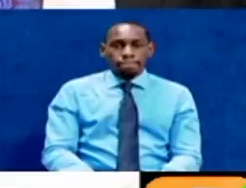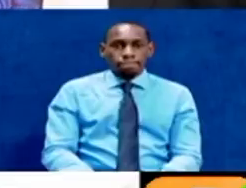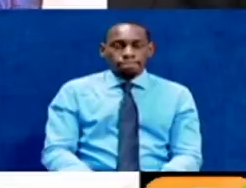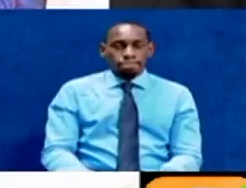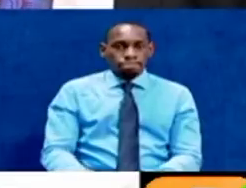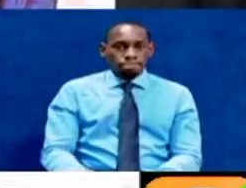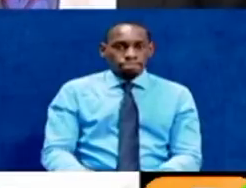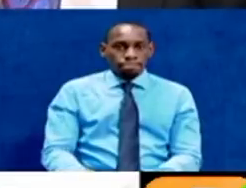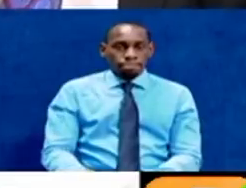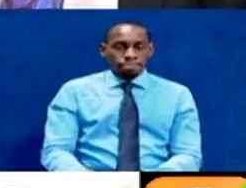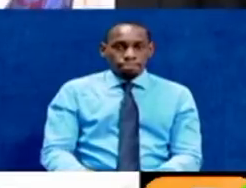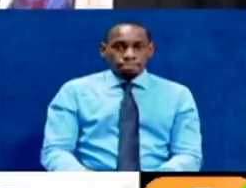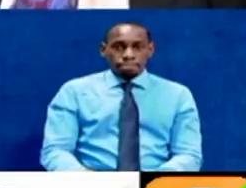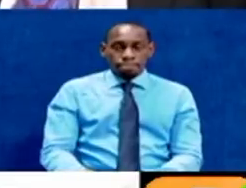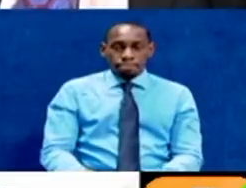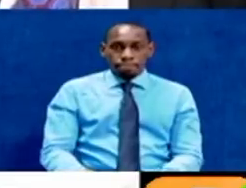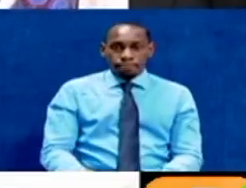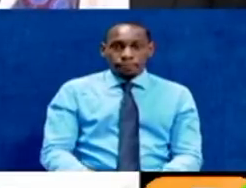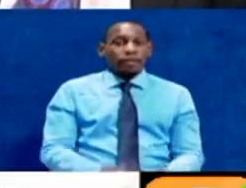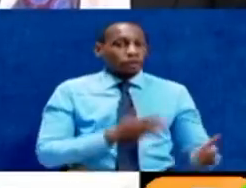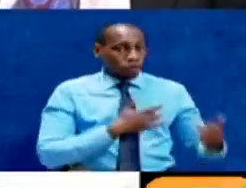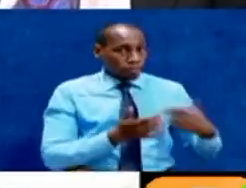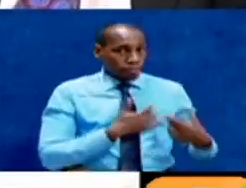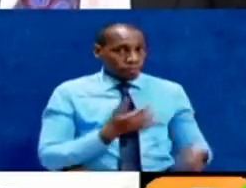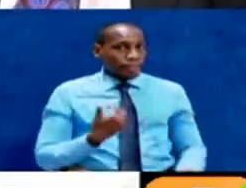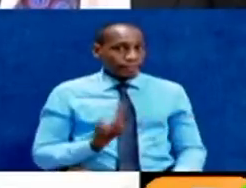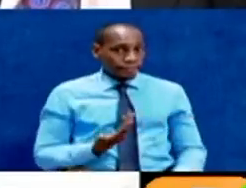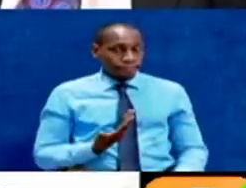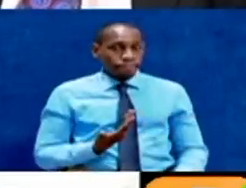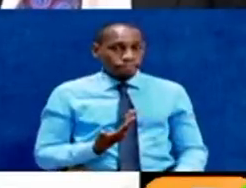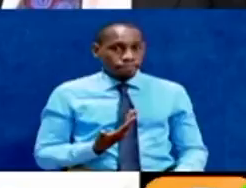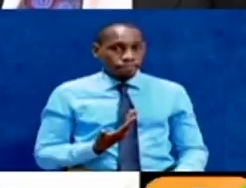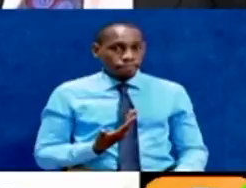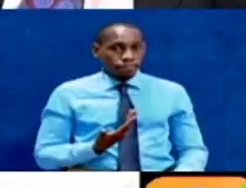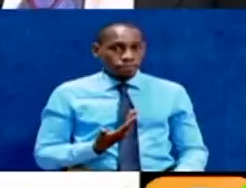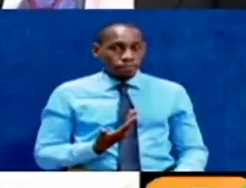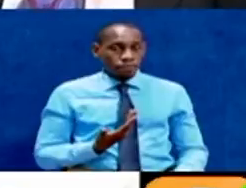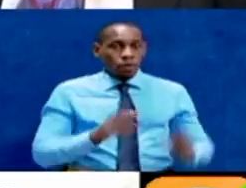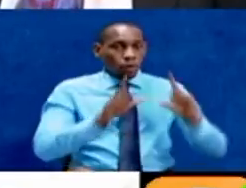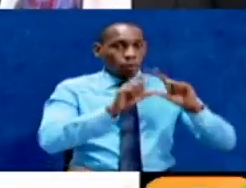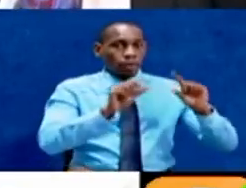Honorable Linturi, are you concerned? Can you weigh in on that?